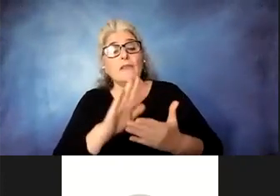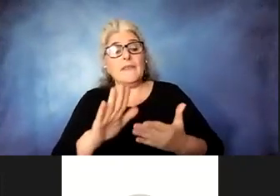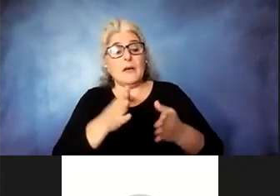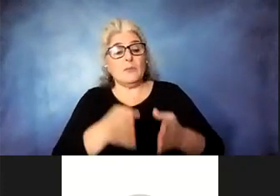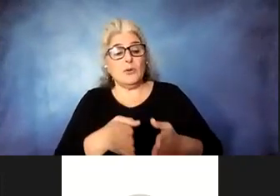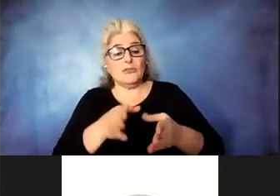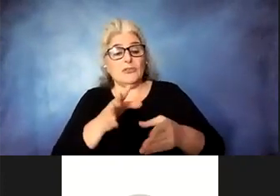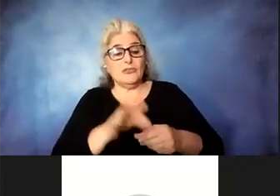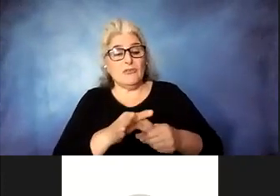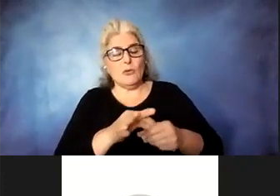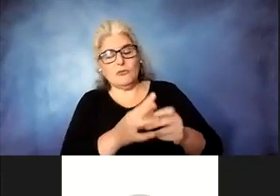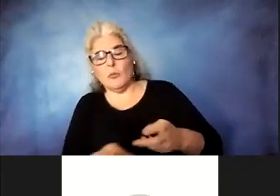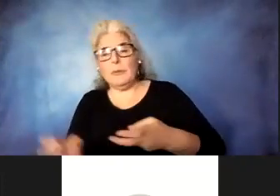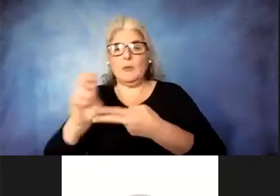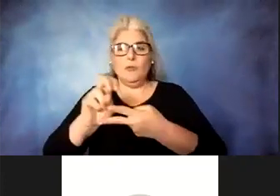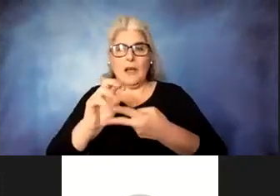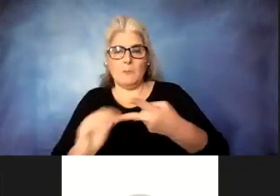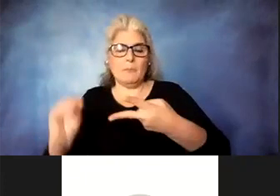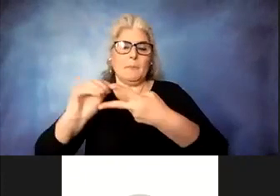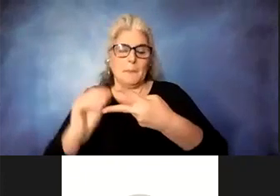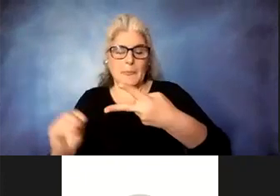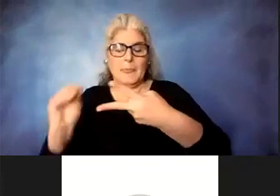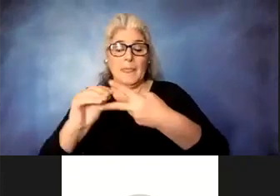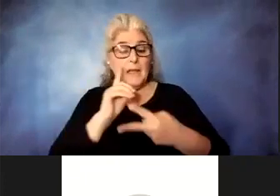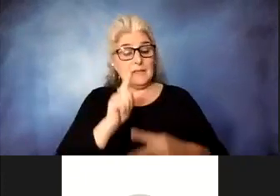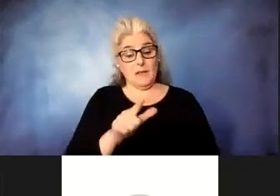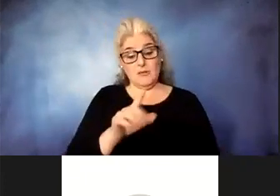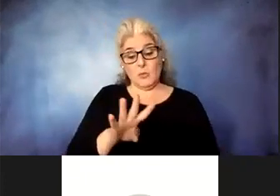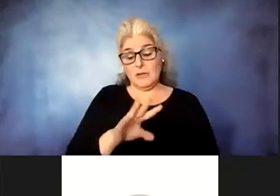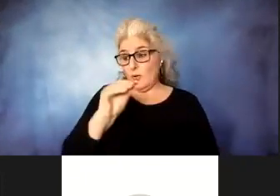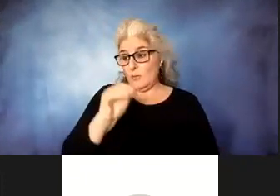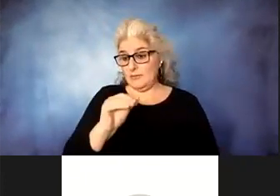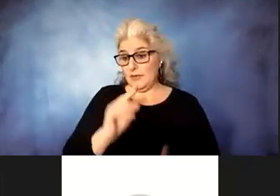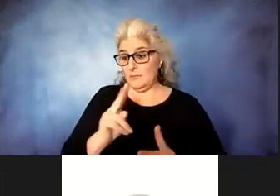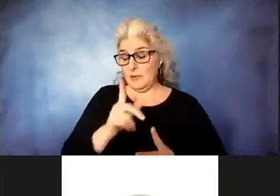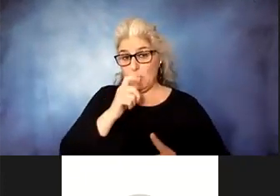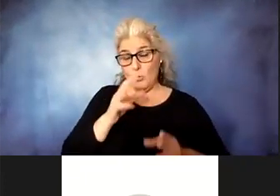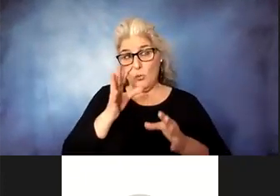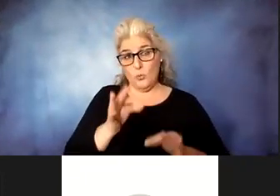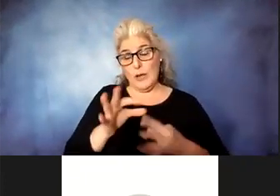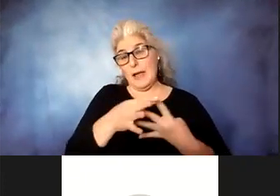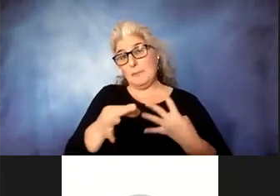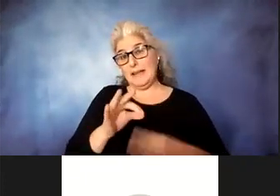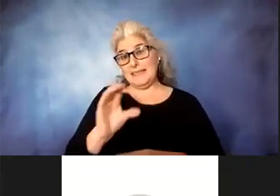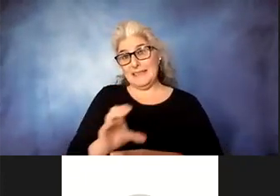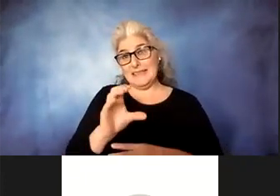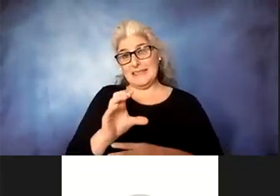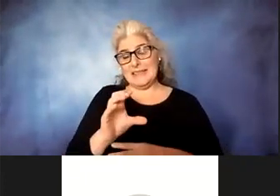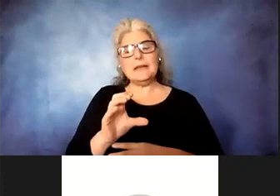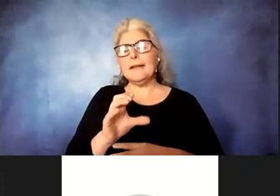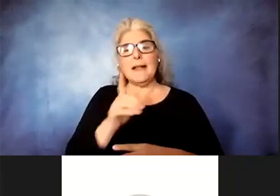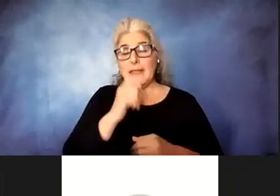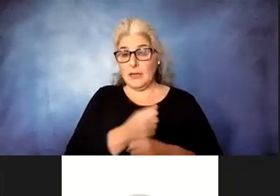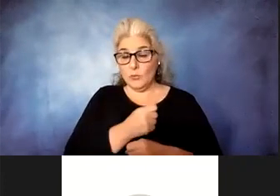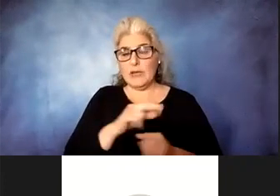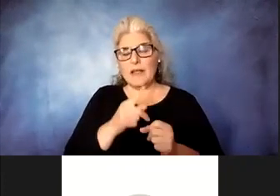So now candidate C is eliminated. The 24% of voters who chose candidate C in this round have their vote moved to the next highest ranked candidate on each of